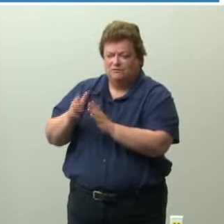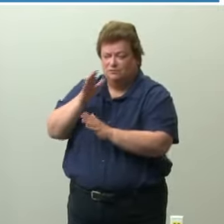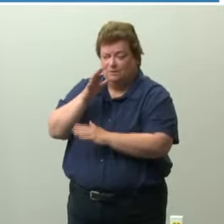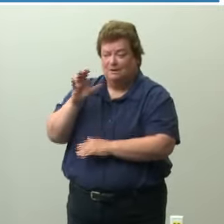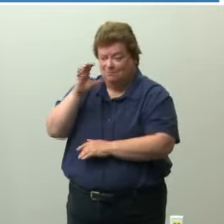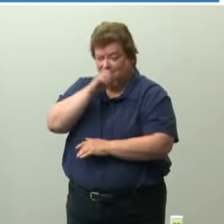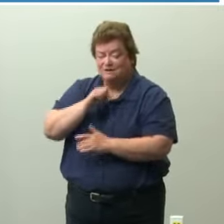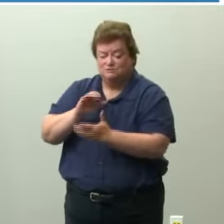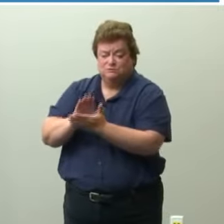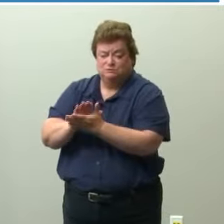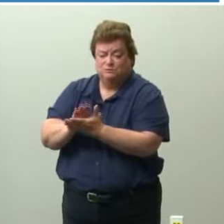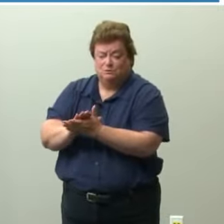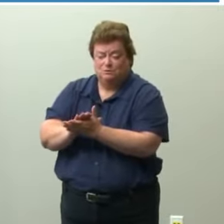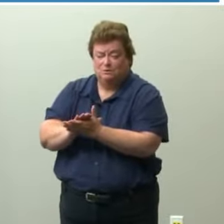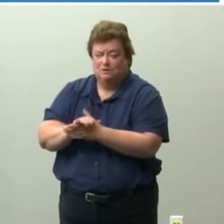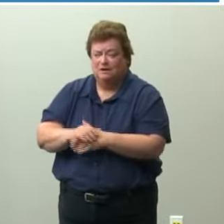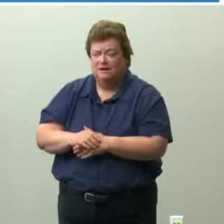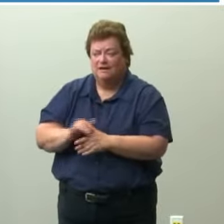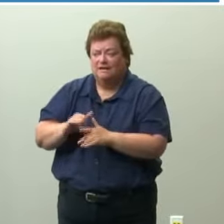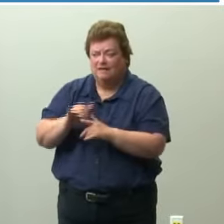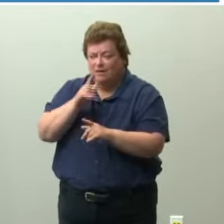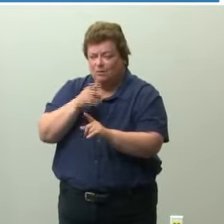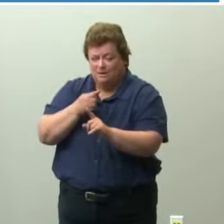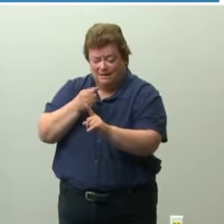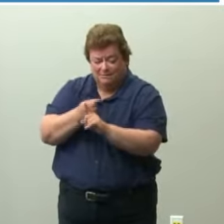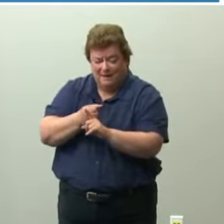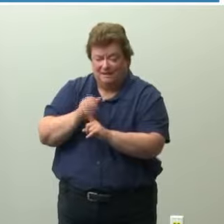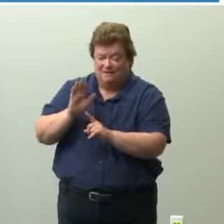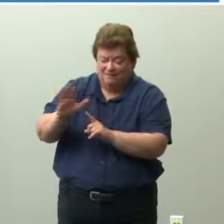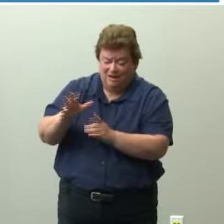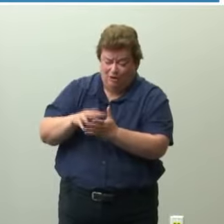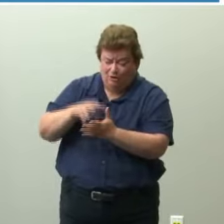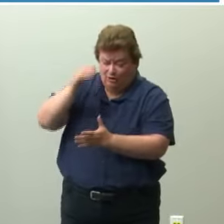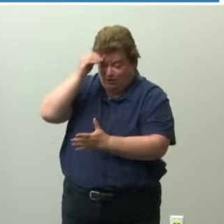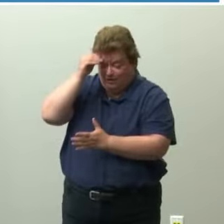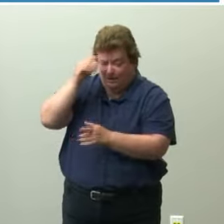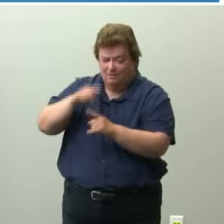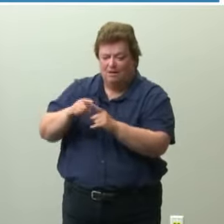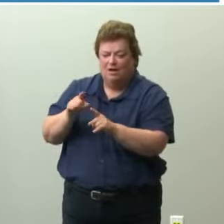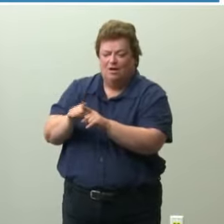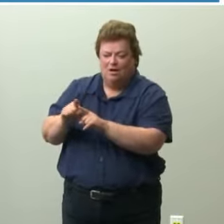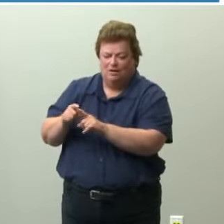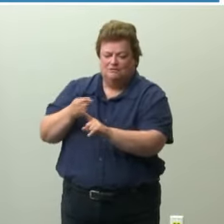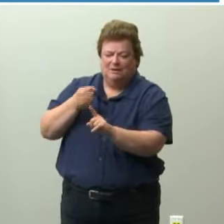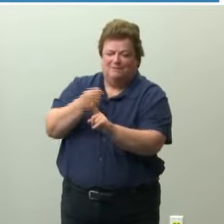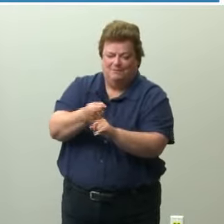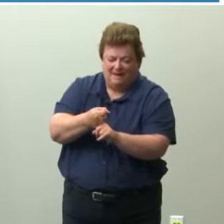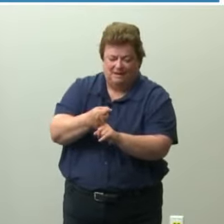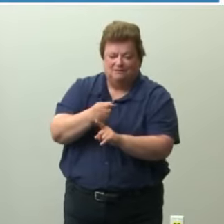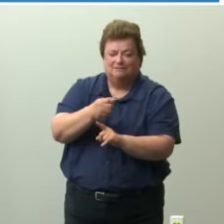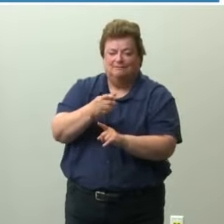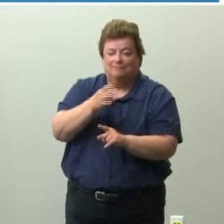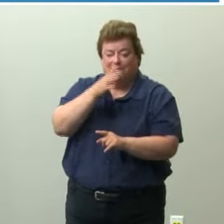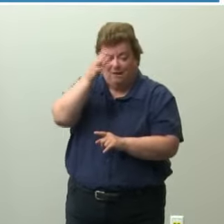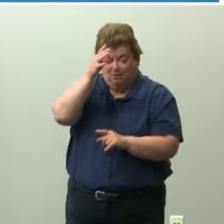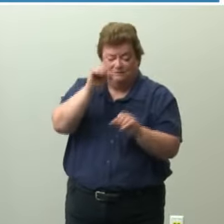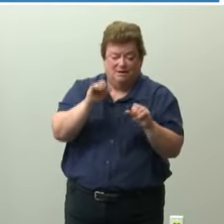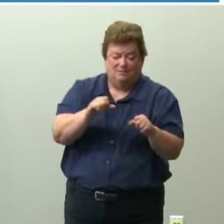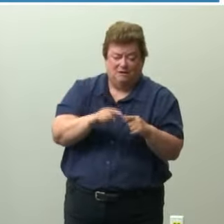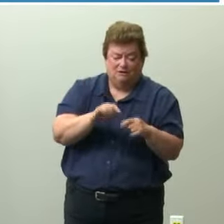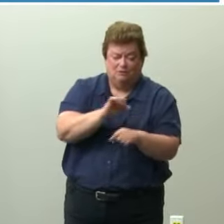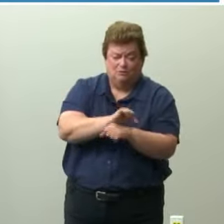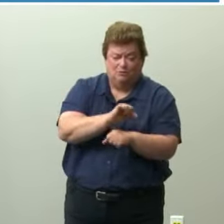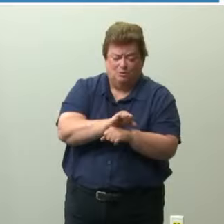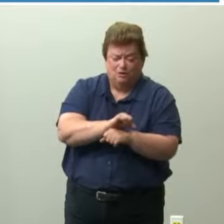school. And that impacts not only their learning, but it also impacts parents' ability to work and fulfill